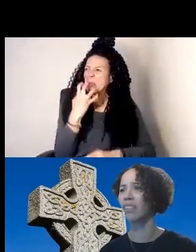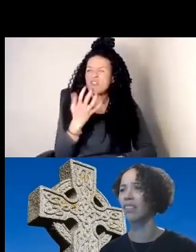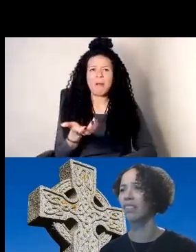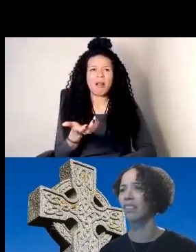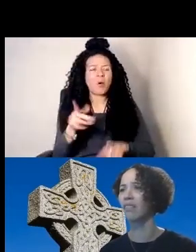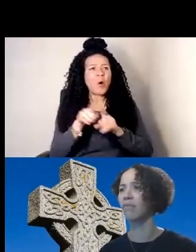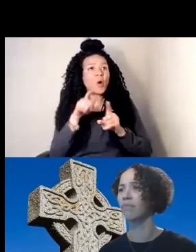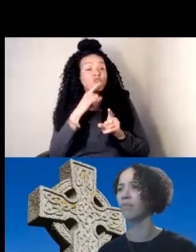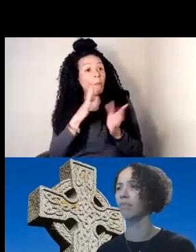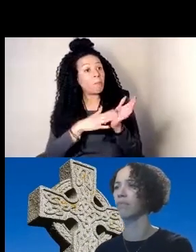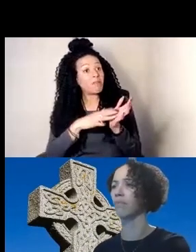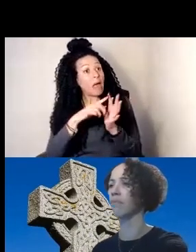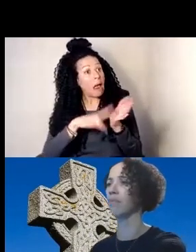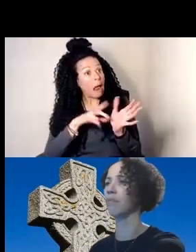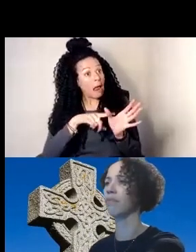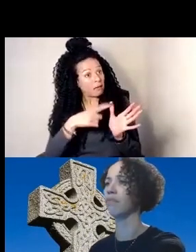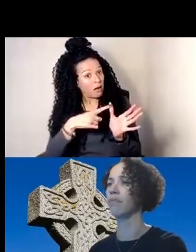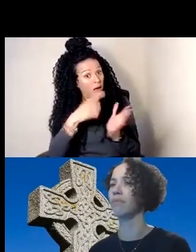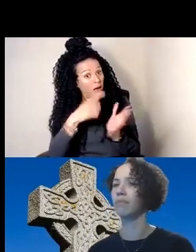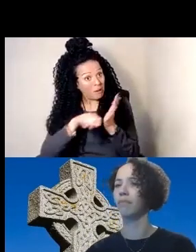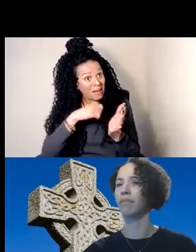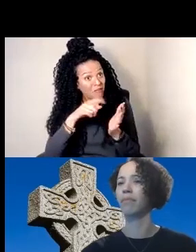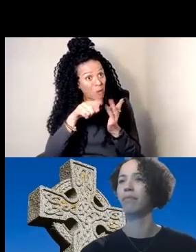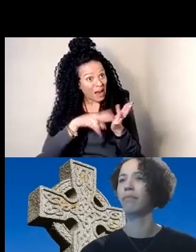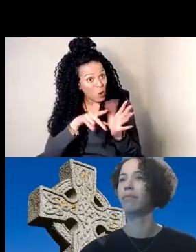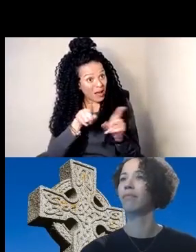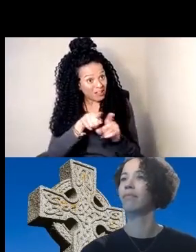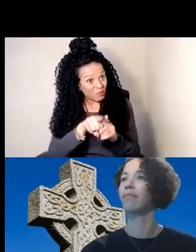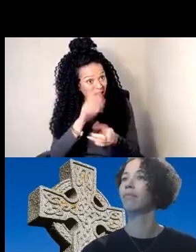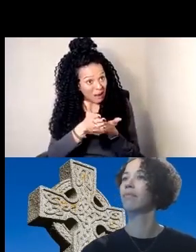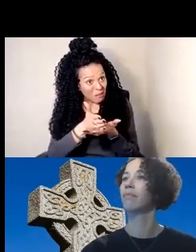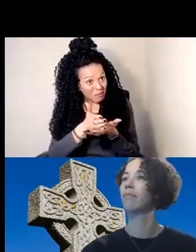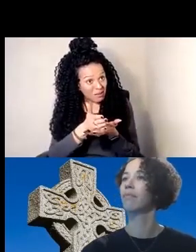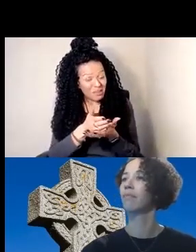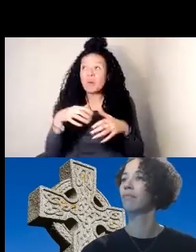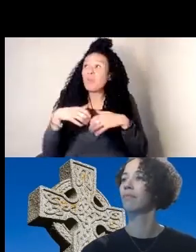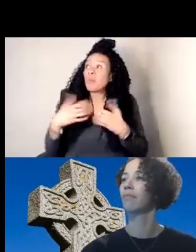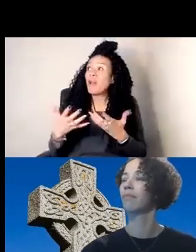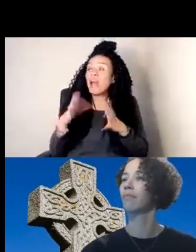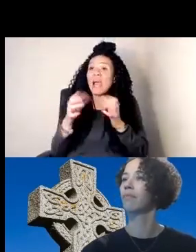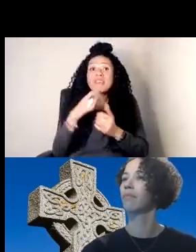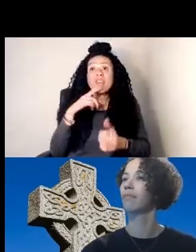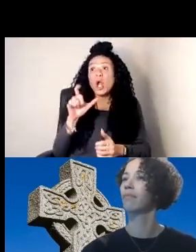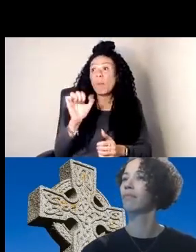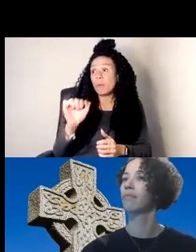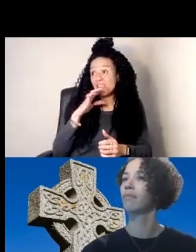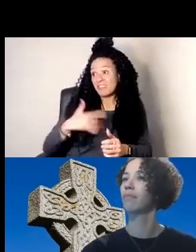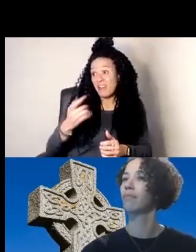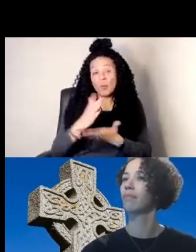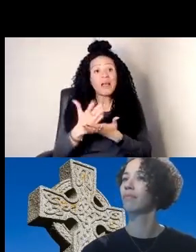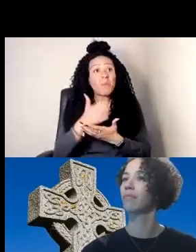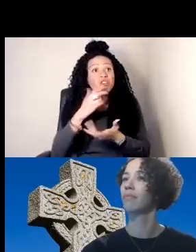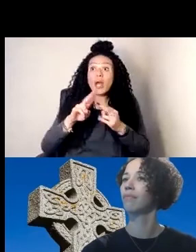mother, Enya, was she banned too? Well, like almost everything in Columba's life, we can't be sure she was